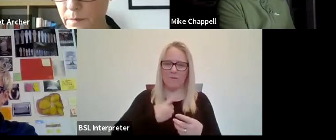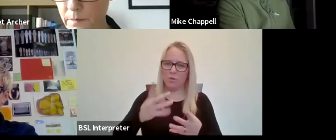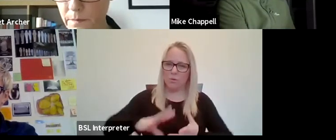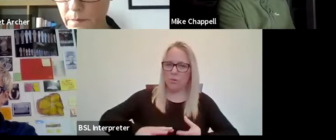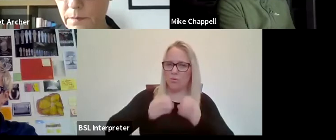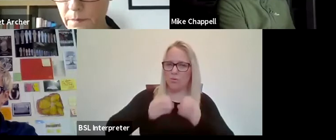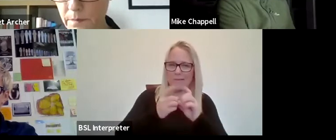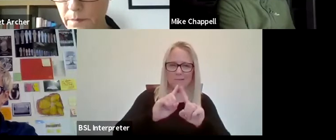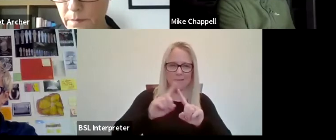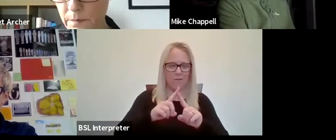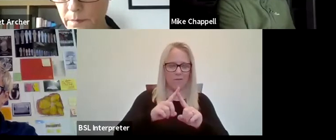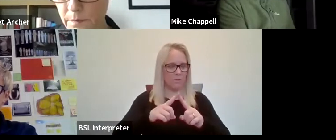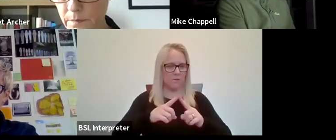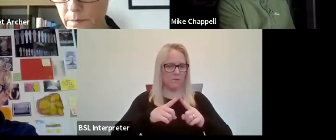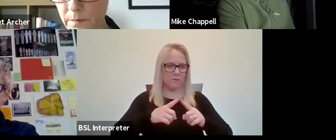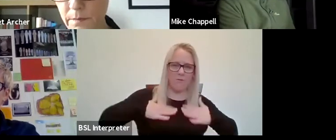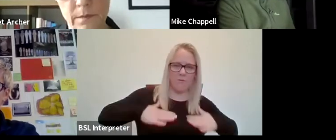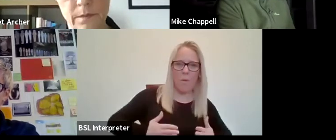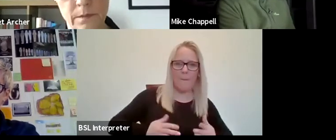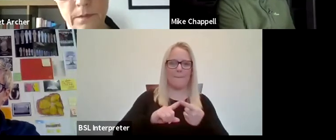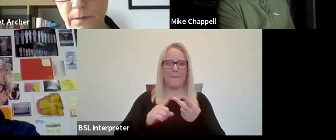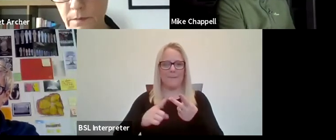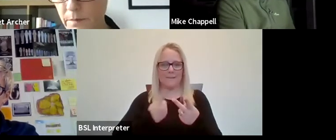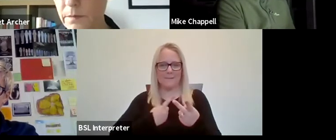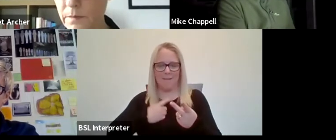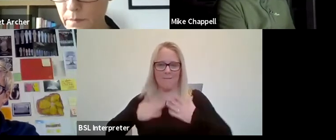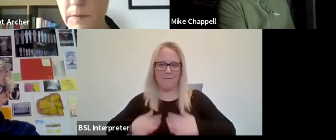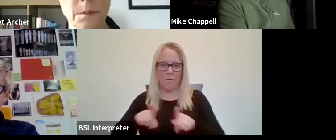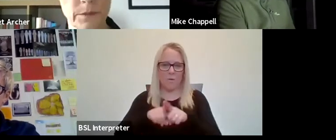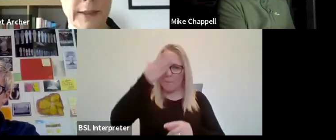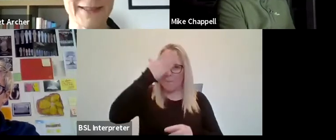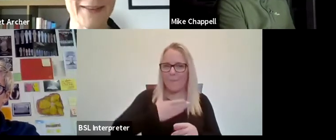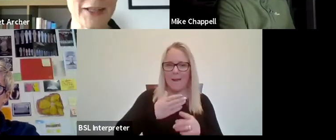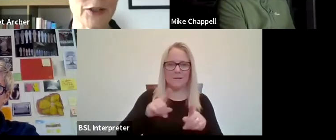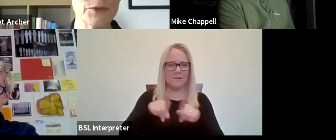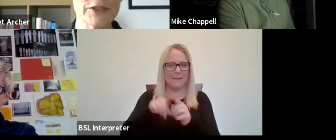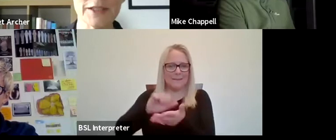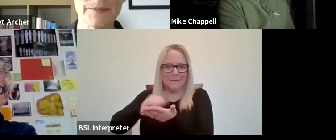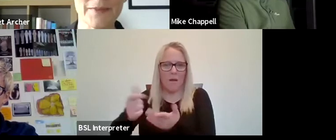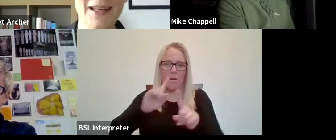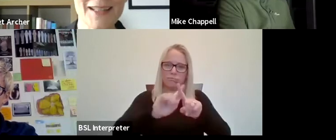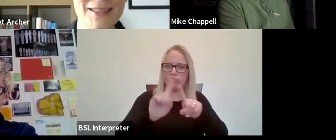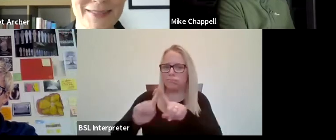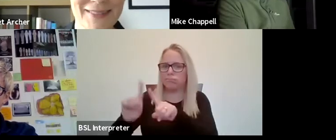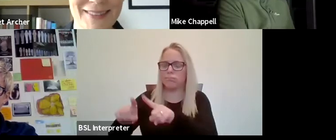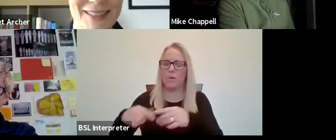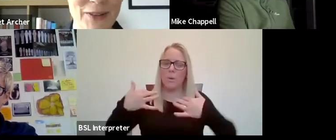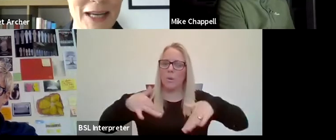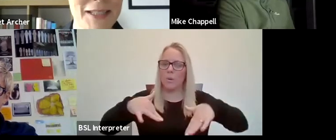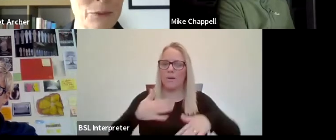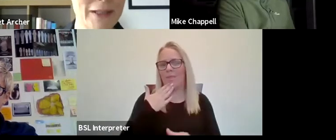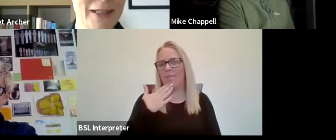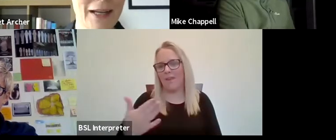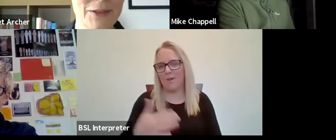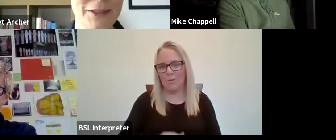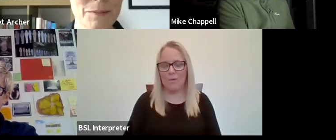of forms between me, the scanner, and the materials at play. Brilliant. Thank you, Patricia. So,